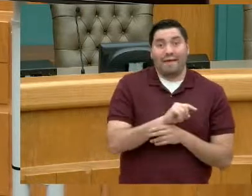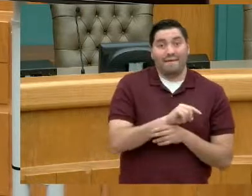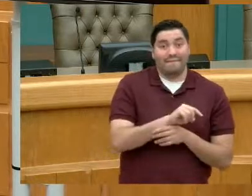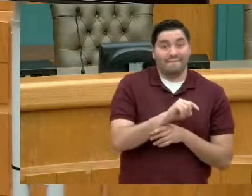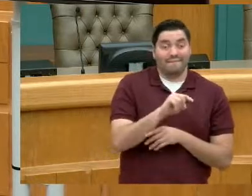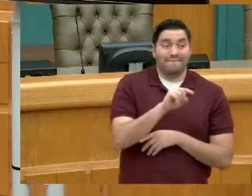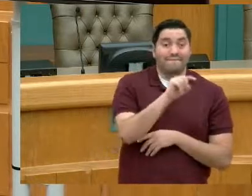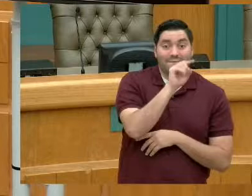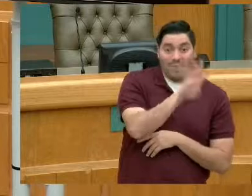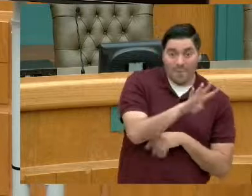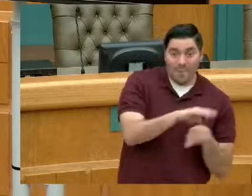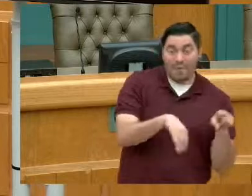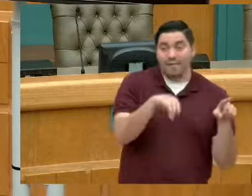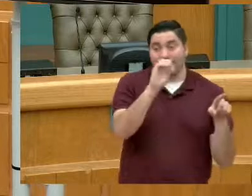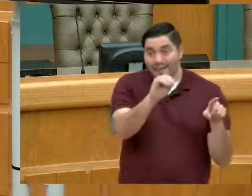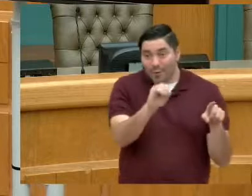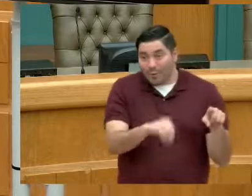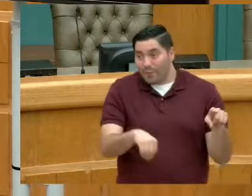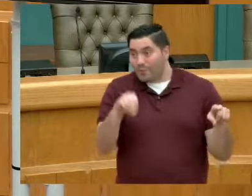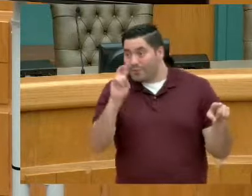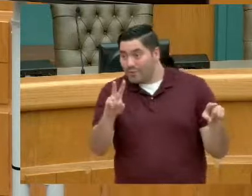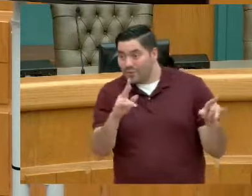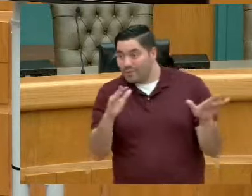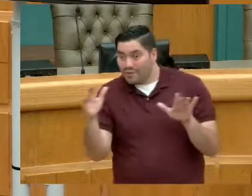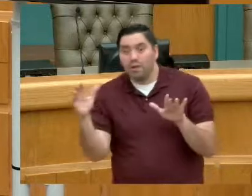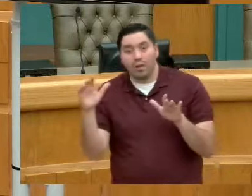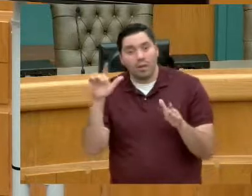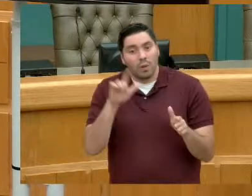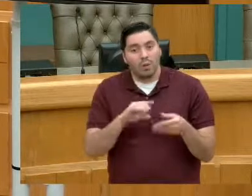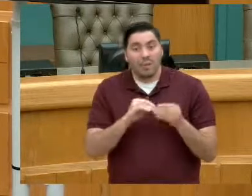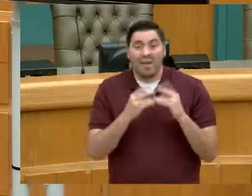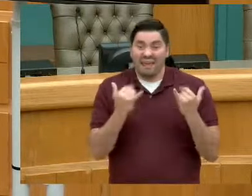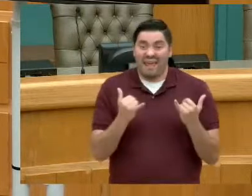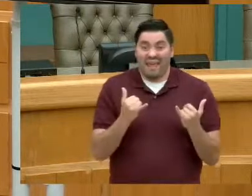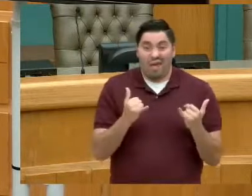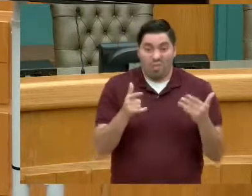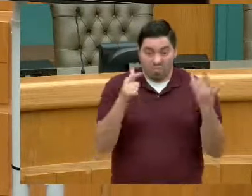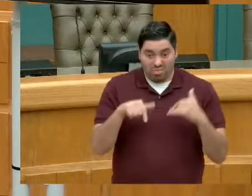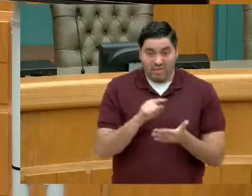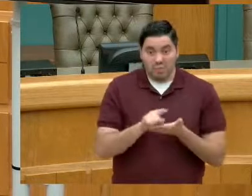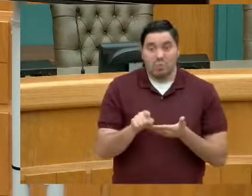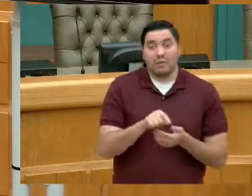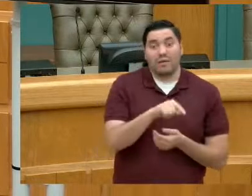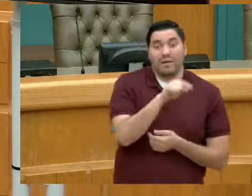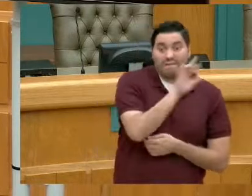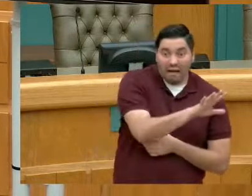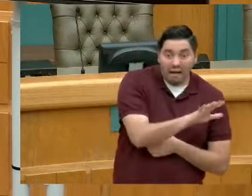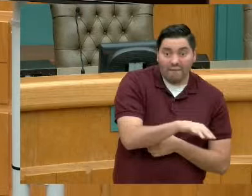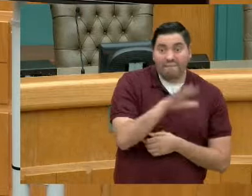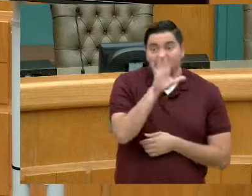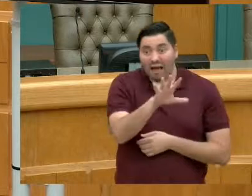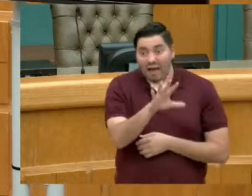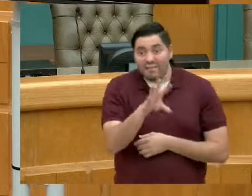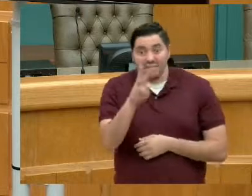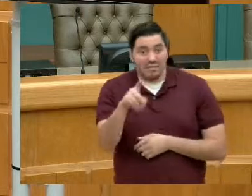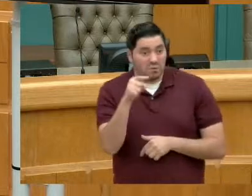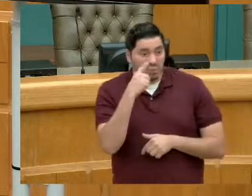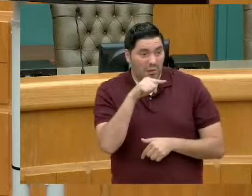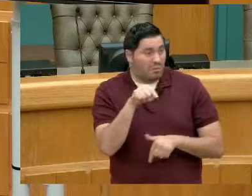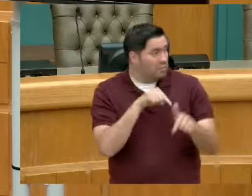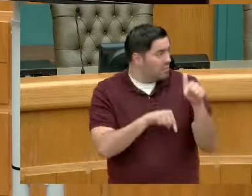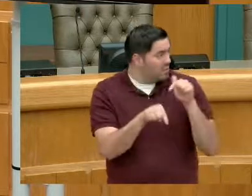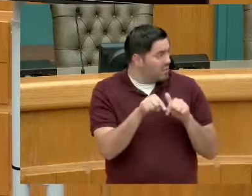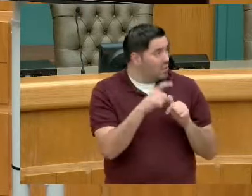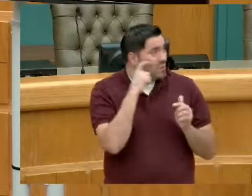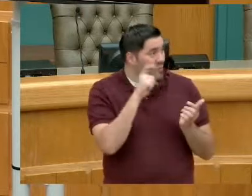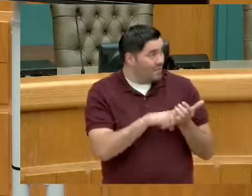2, some lower numbers. So this week's 5, 5, and 6. If we go back to that first chart maybe real quick, you can see some of